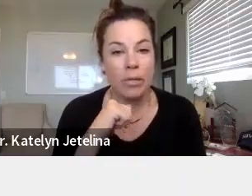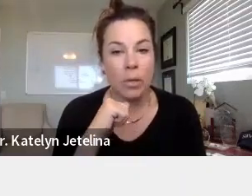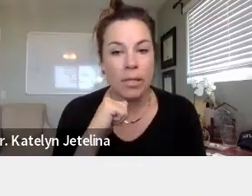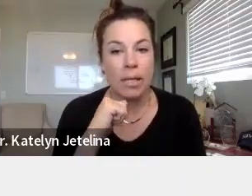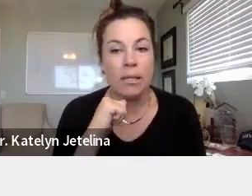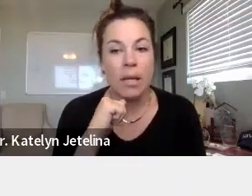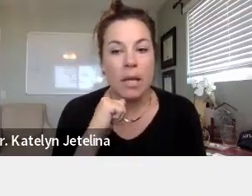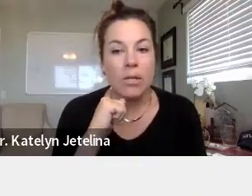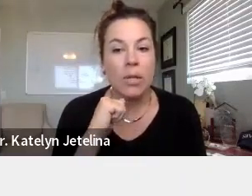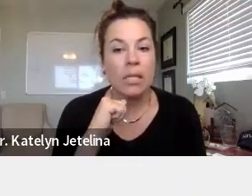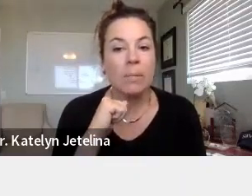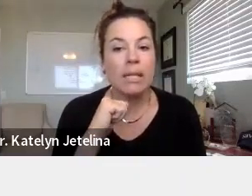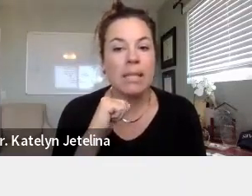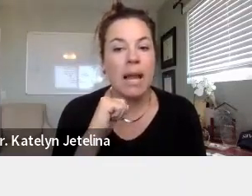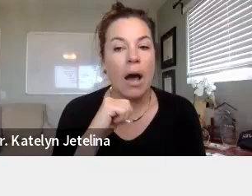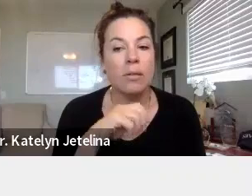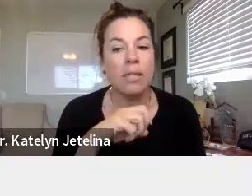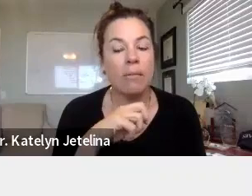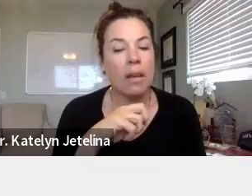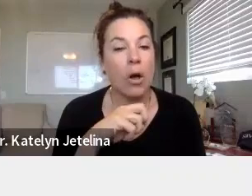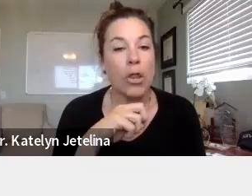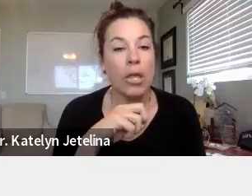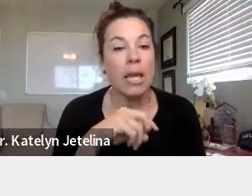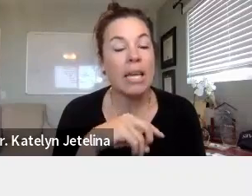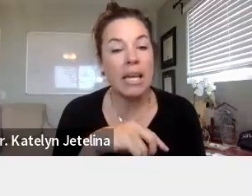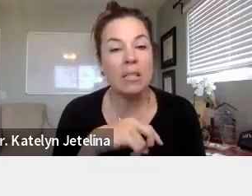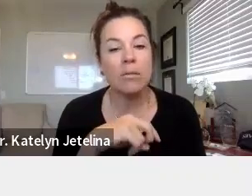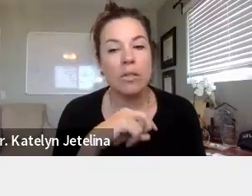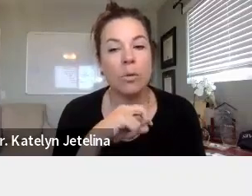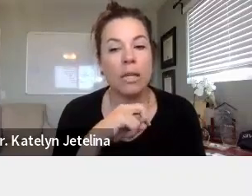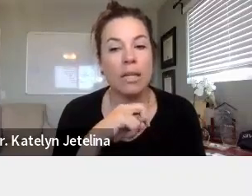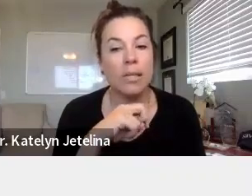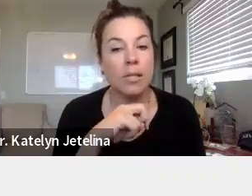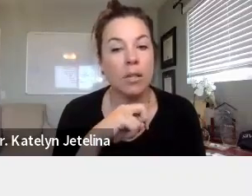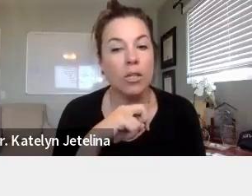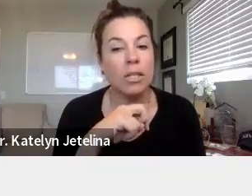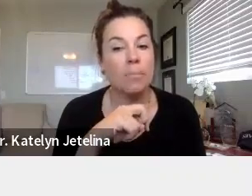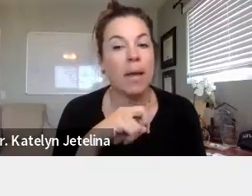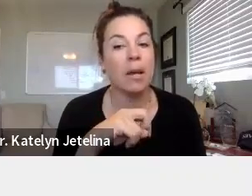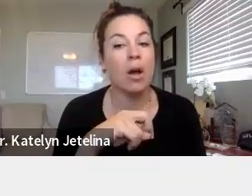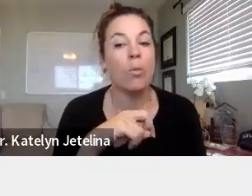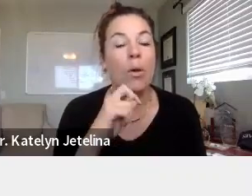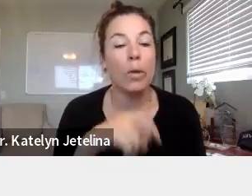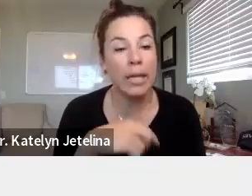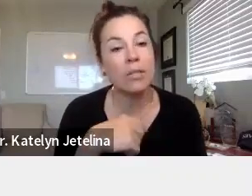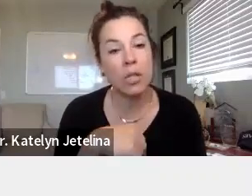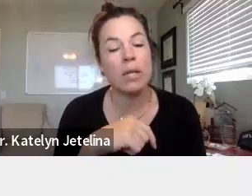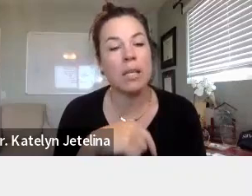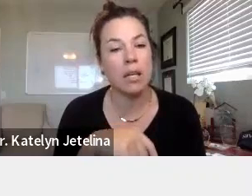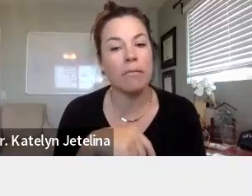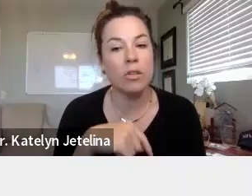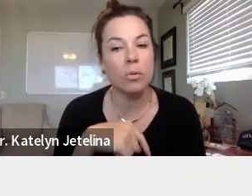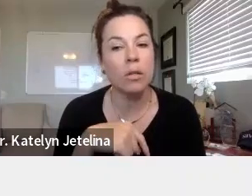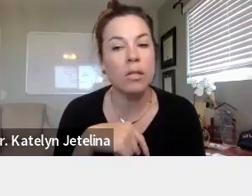and resources. So this means that how safe and healthy an individual is largely dependent on what we do